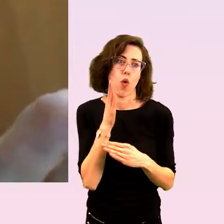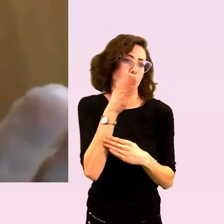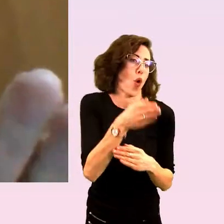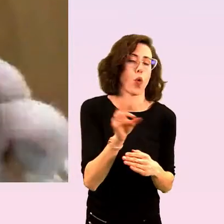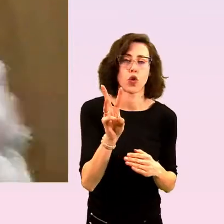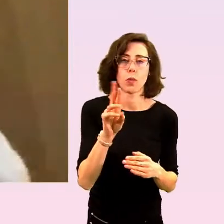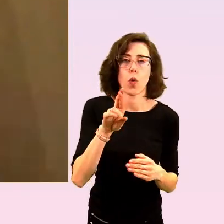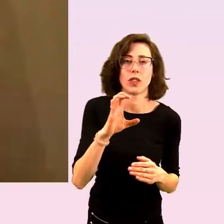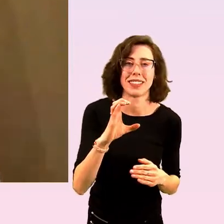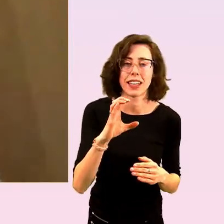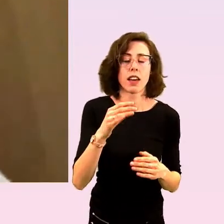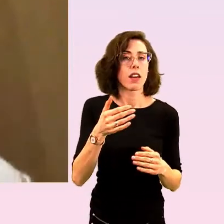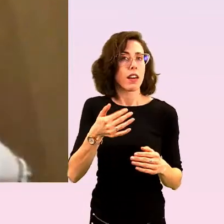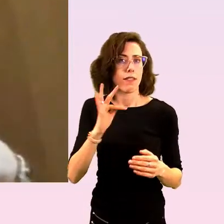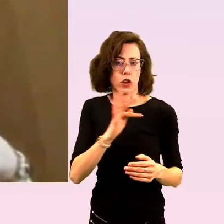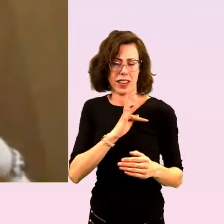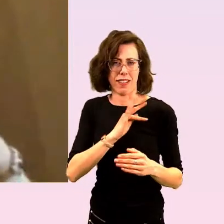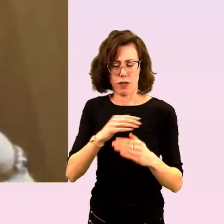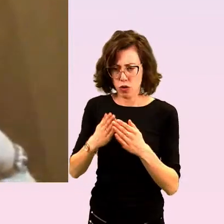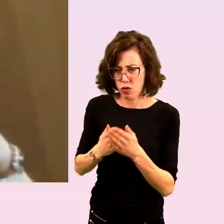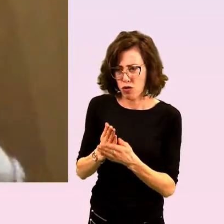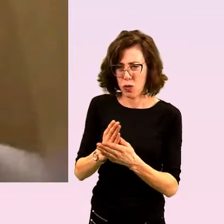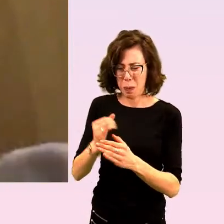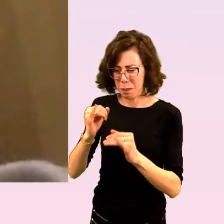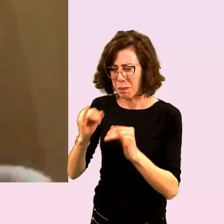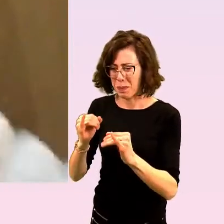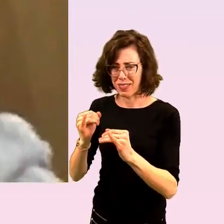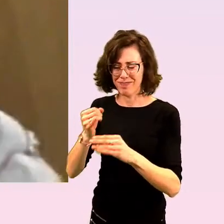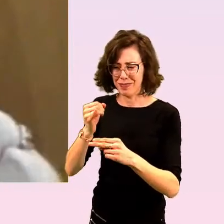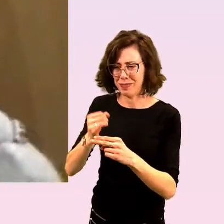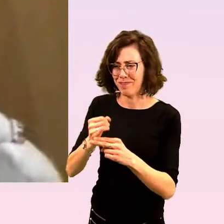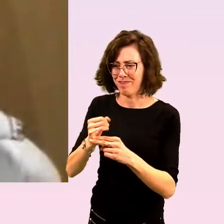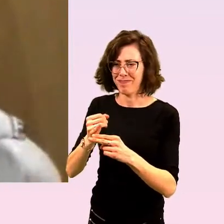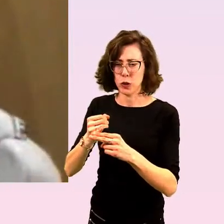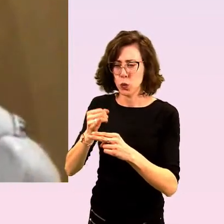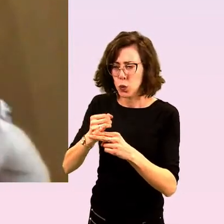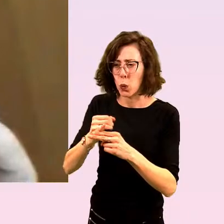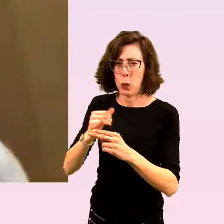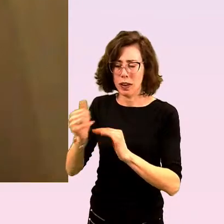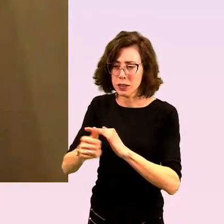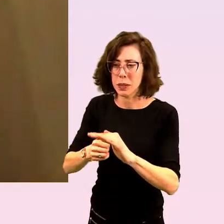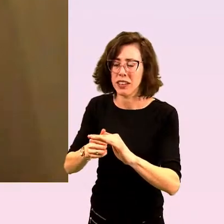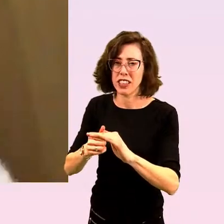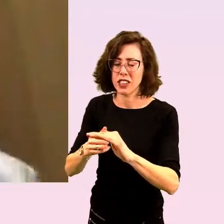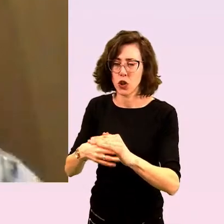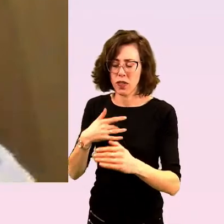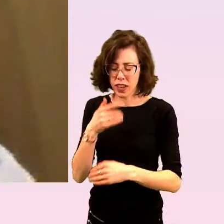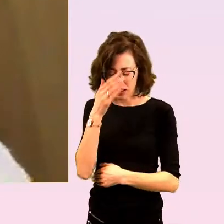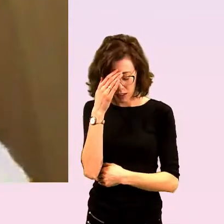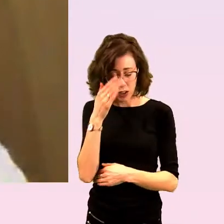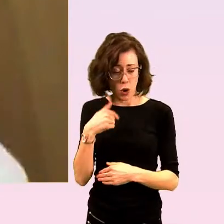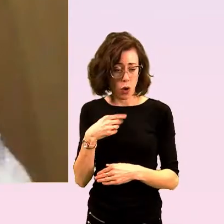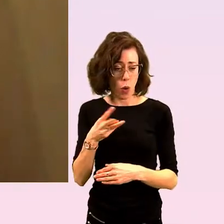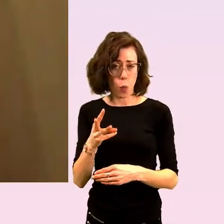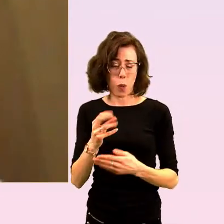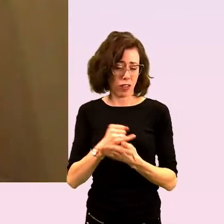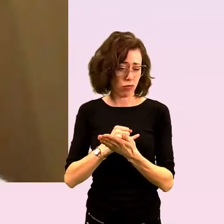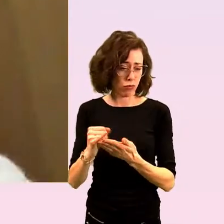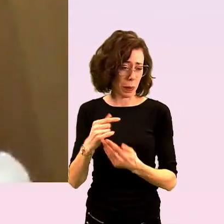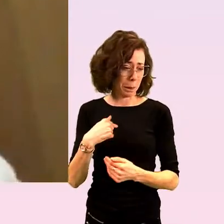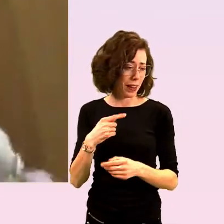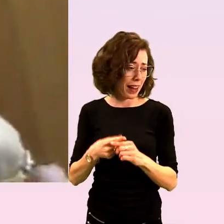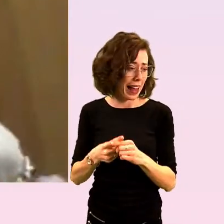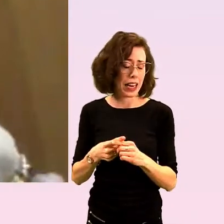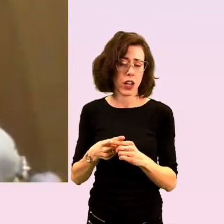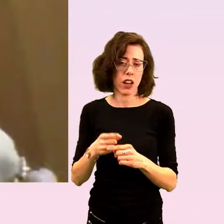bad experience, it's that fear of, I'm going to be rejected again, or that's going to be too hard for me. And that's where